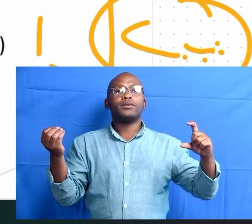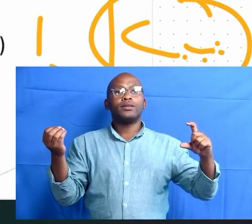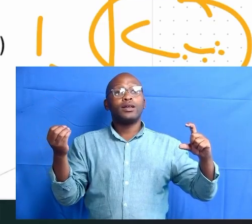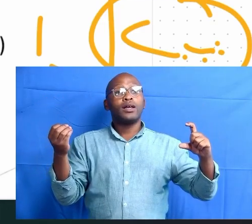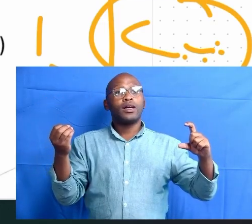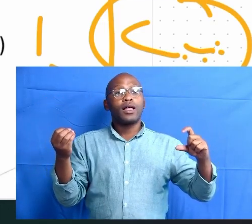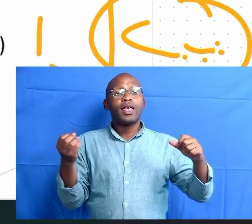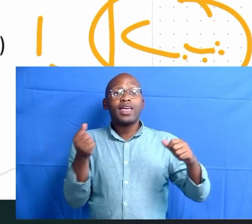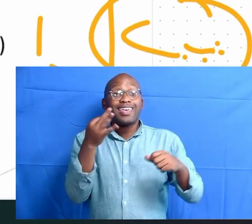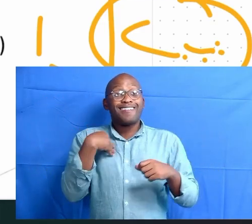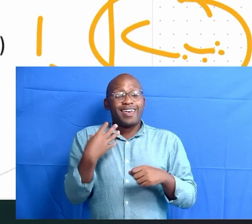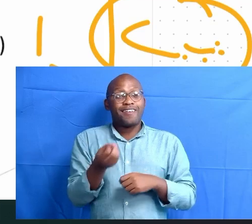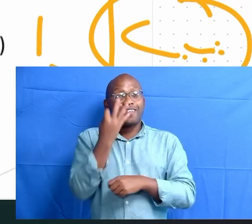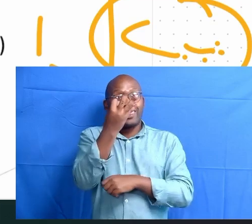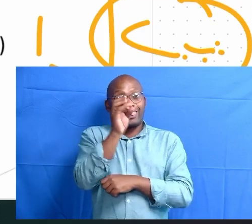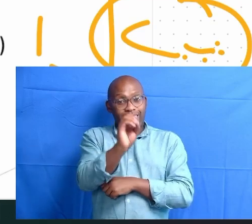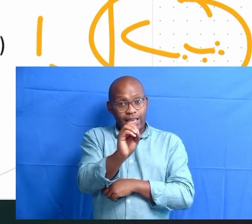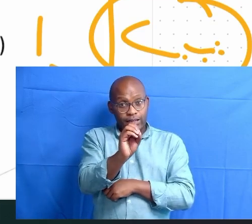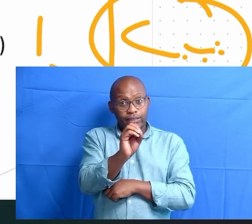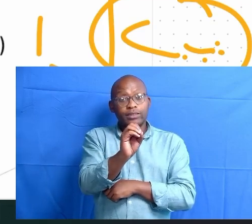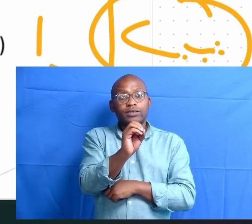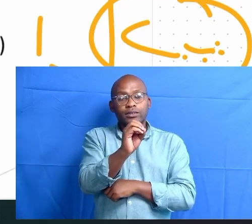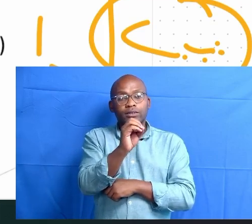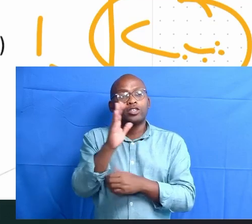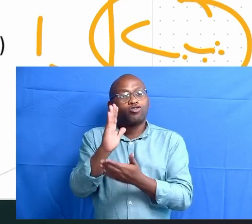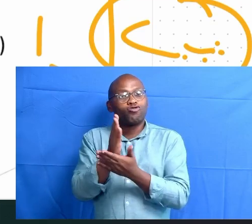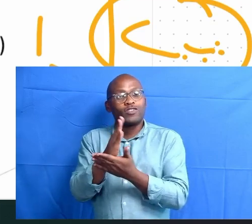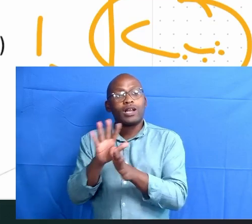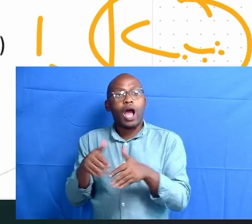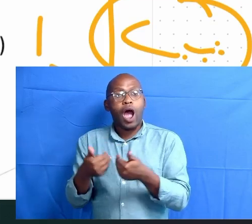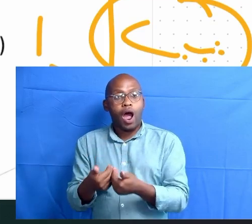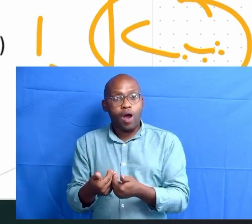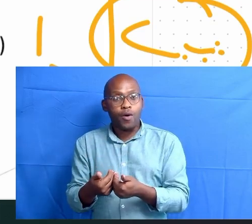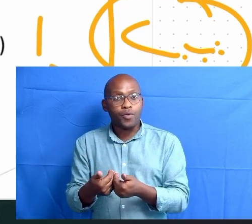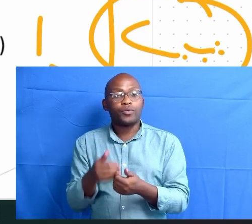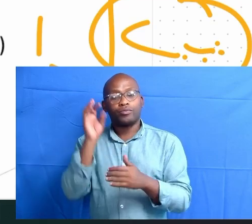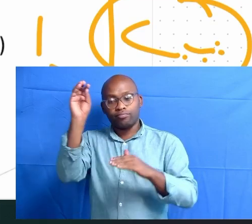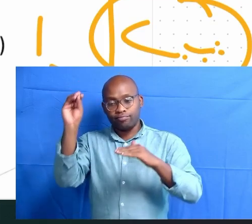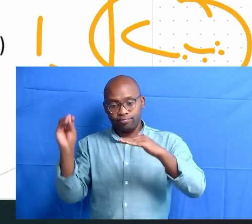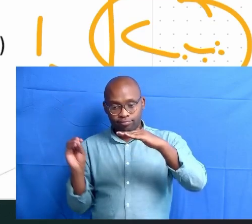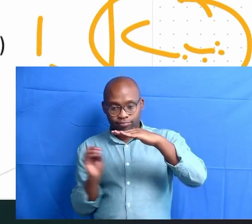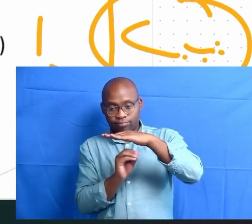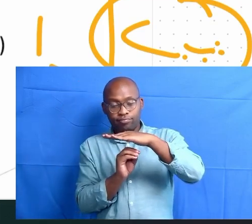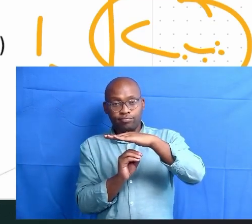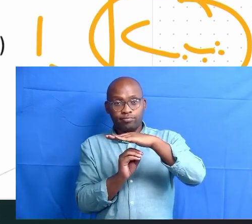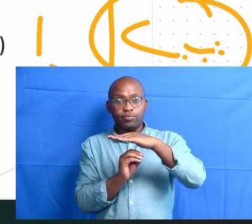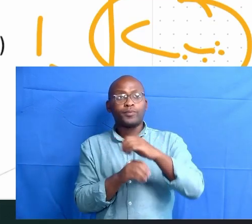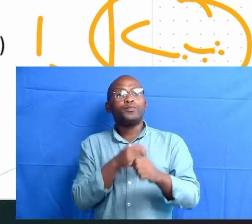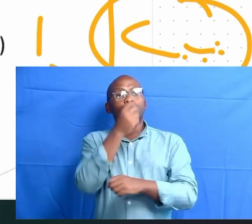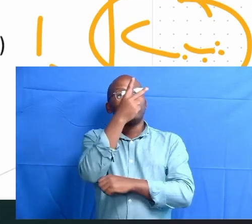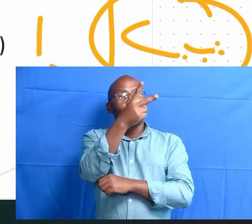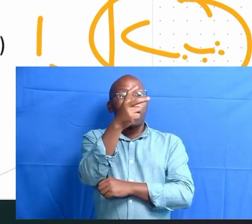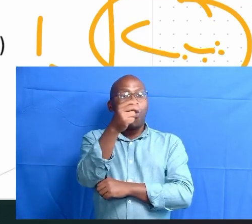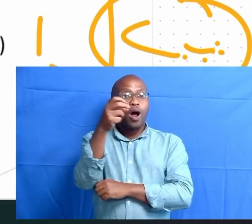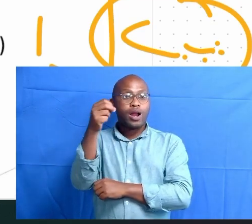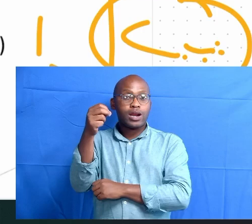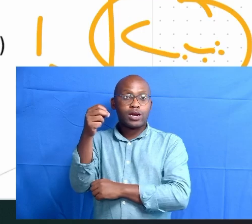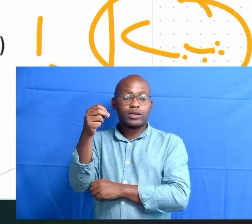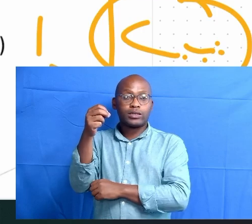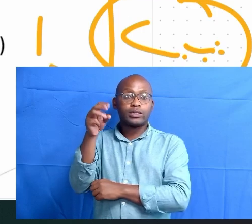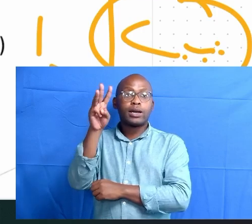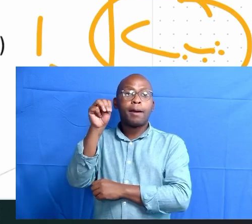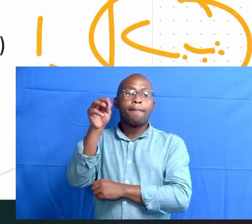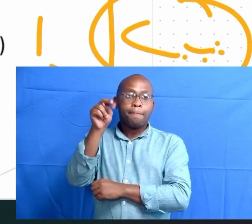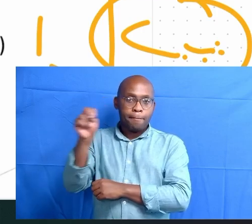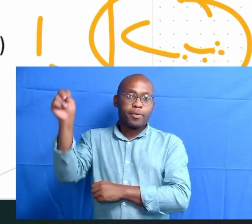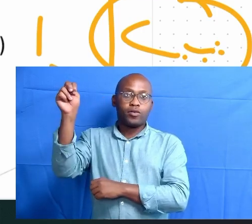millions. Then if I've got 30, then I'll divide my 30 by 30, and I divide my 200 million by